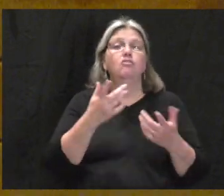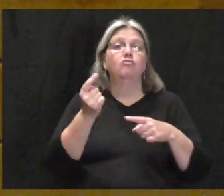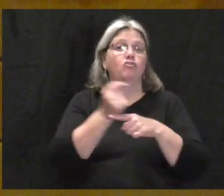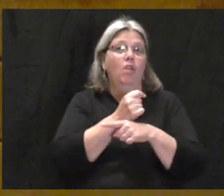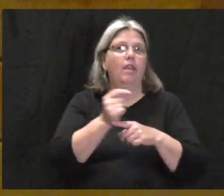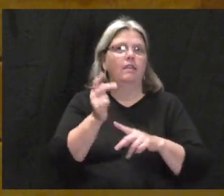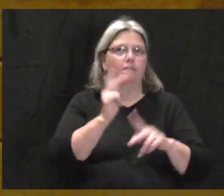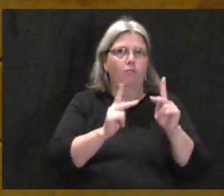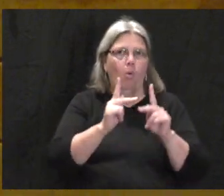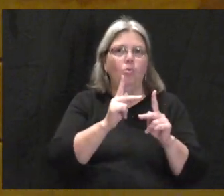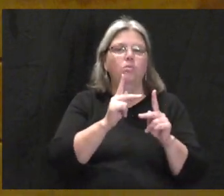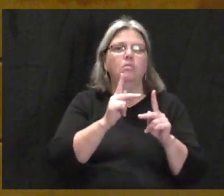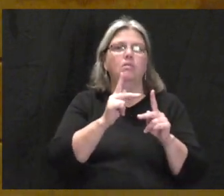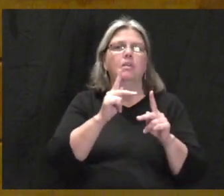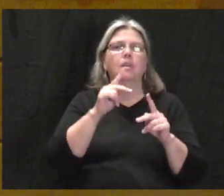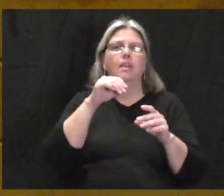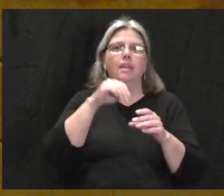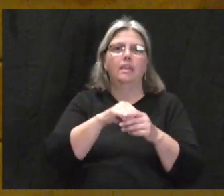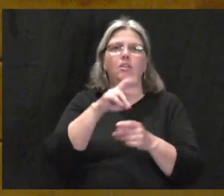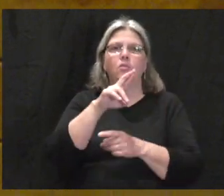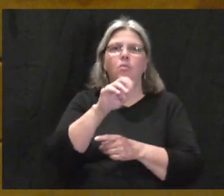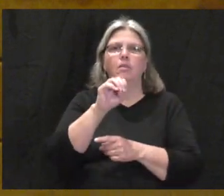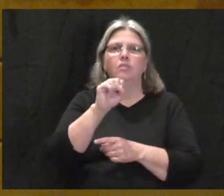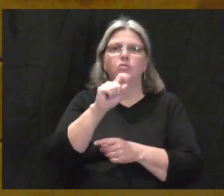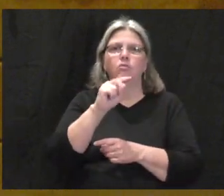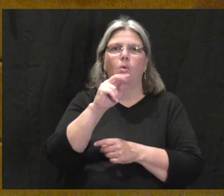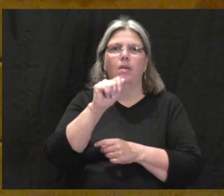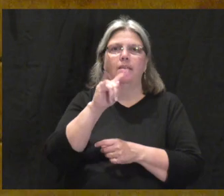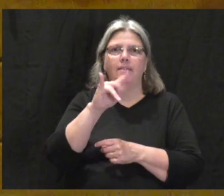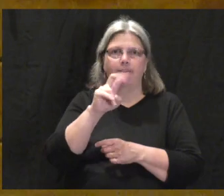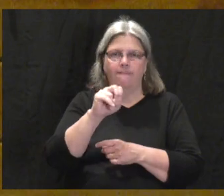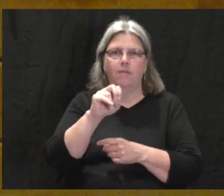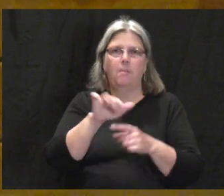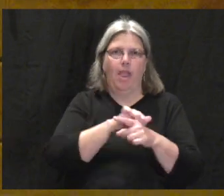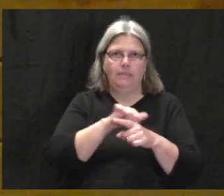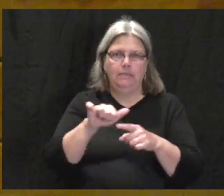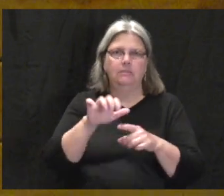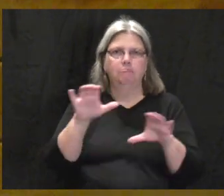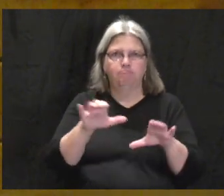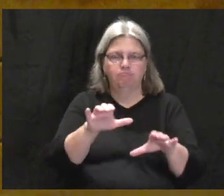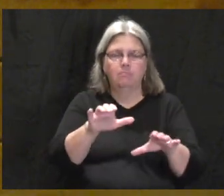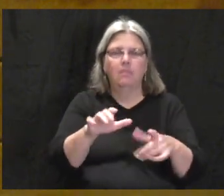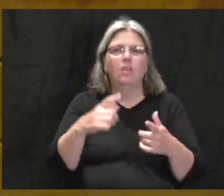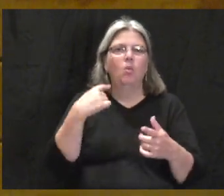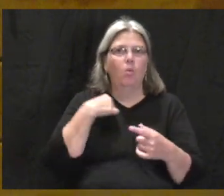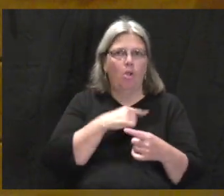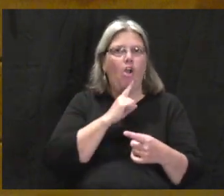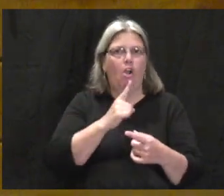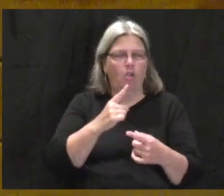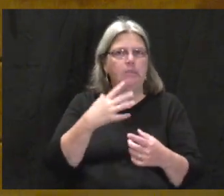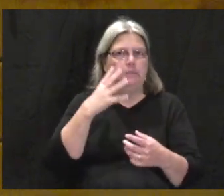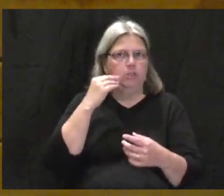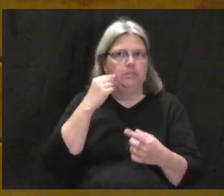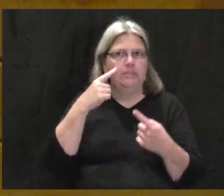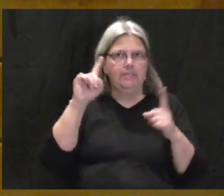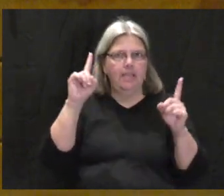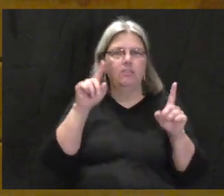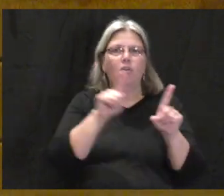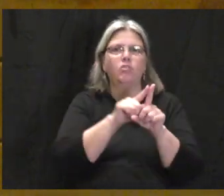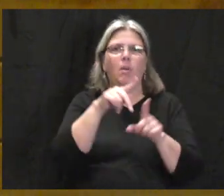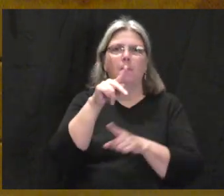in restorative practices. We're experiencing success there, also with PBIS,